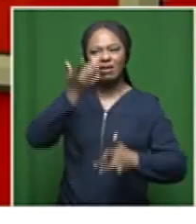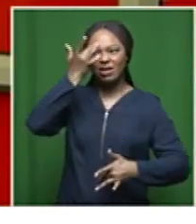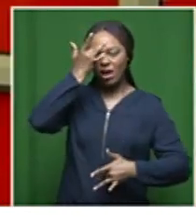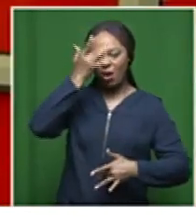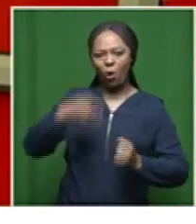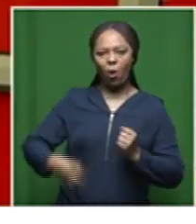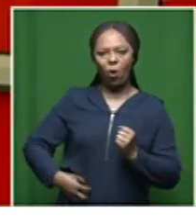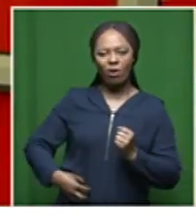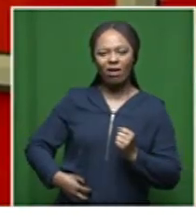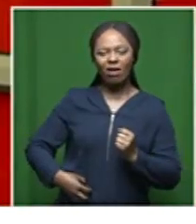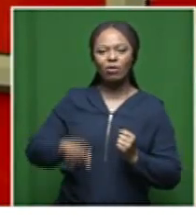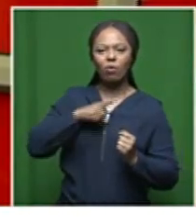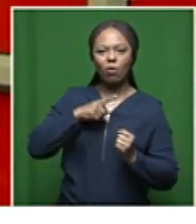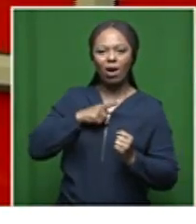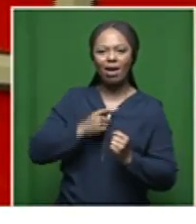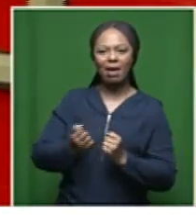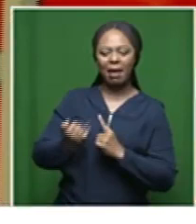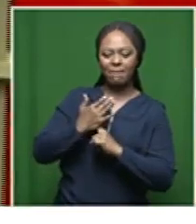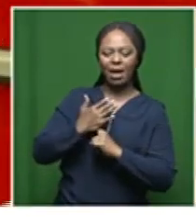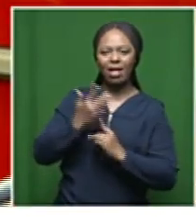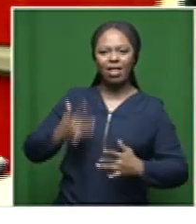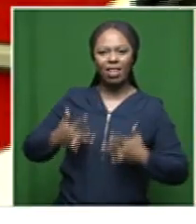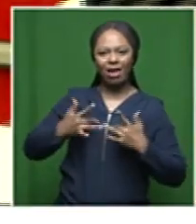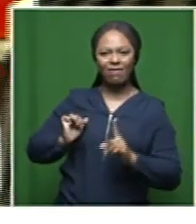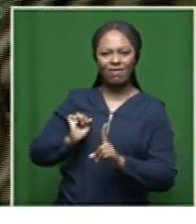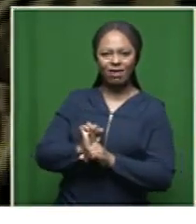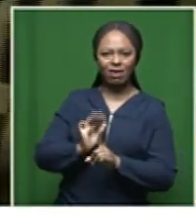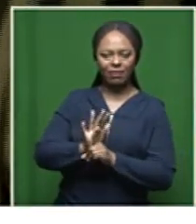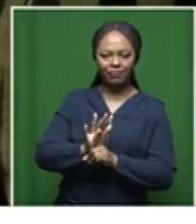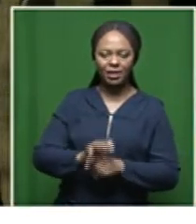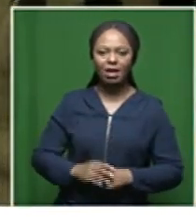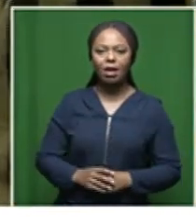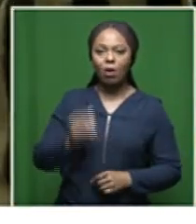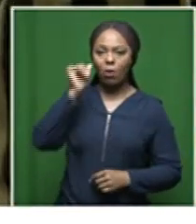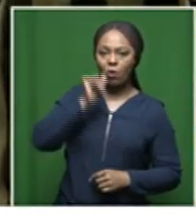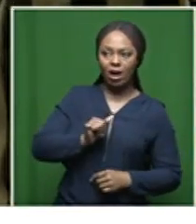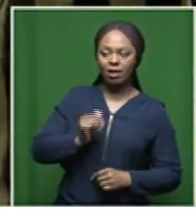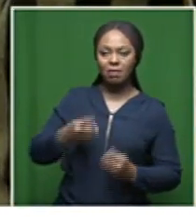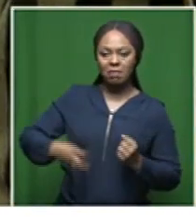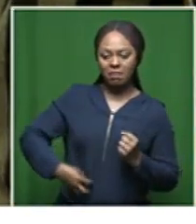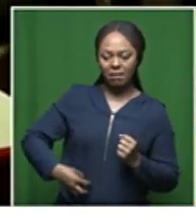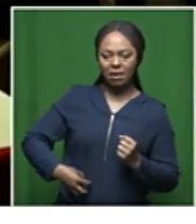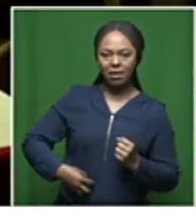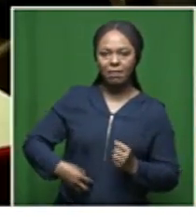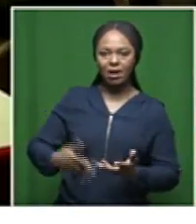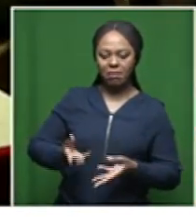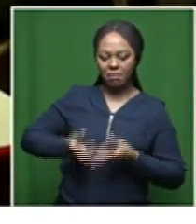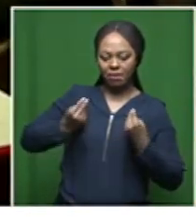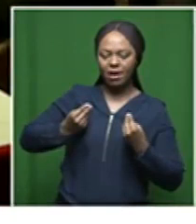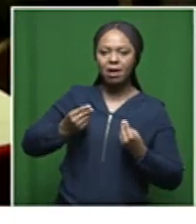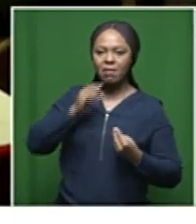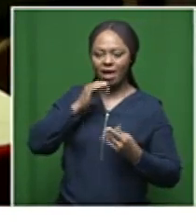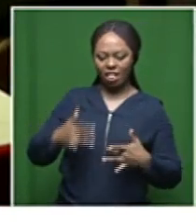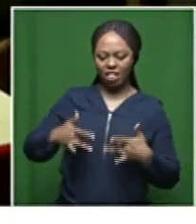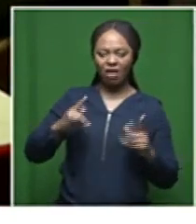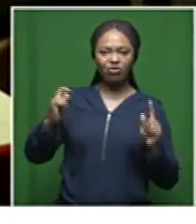that significantly impacted his quality of life. While receiving an organ can become a life-changing event for people